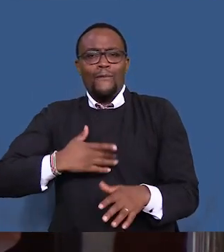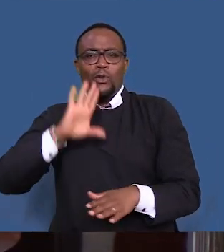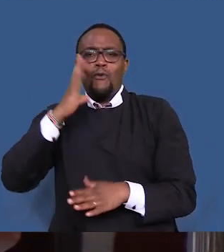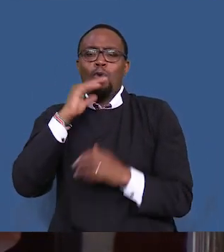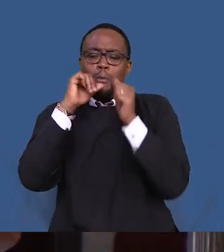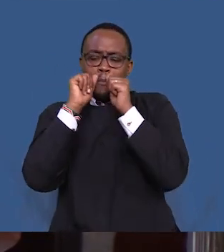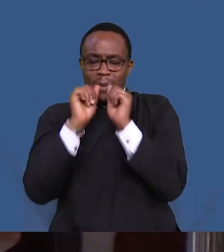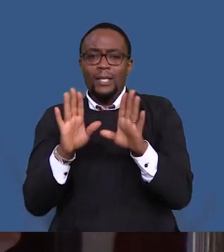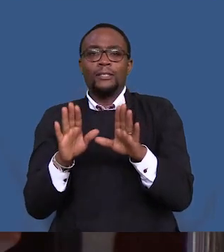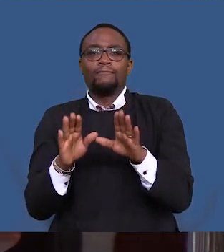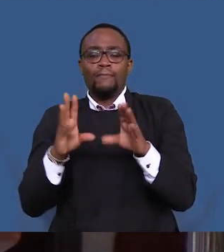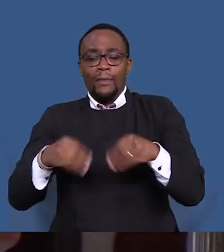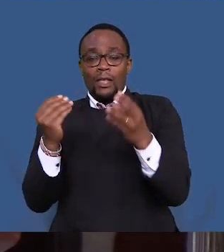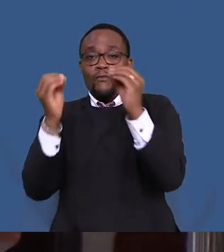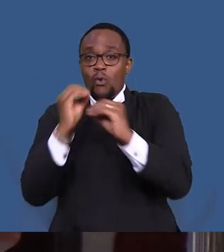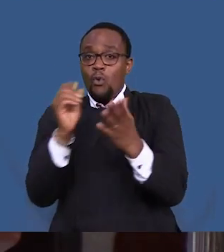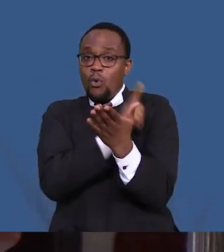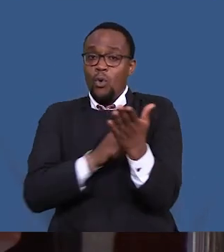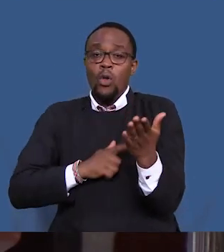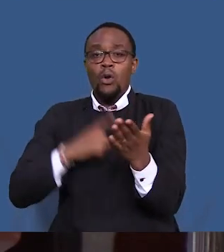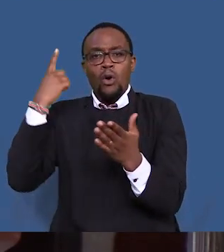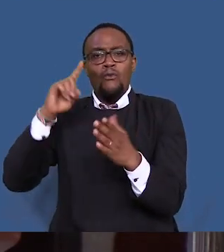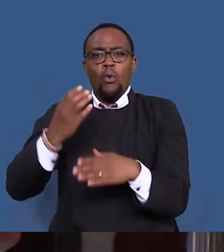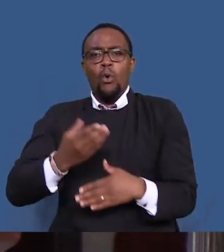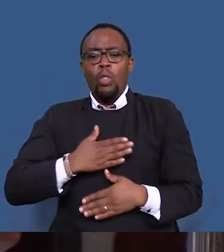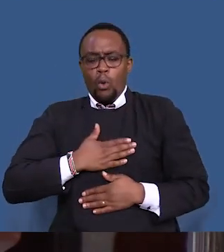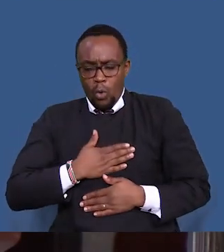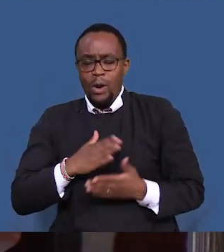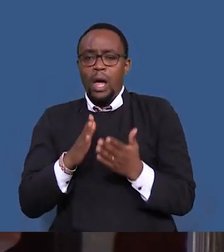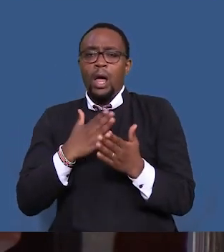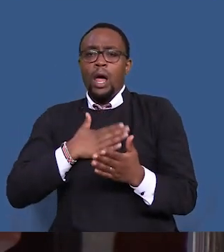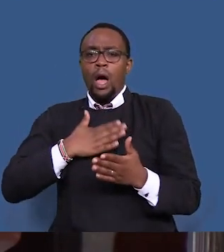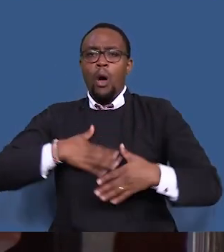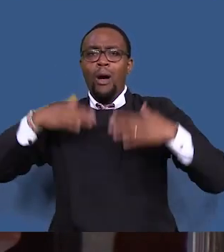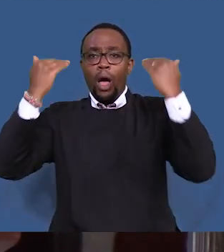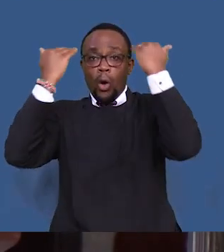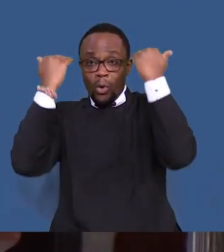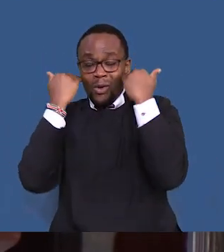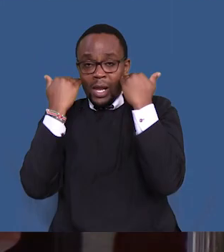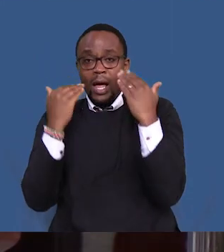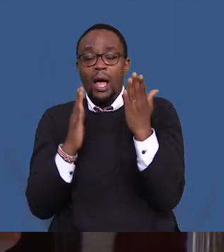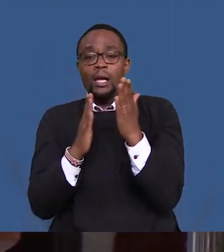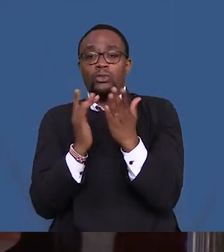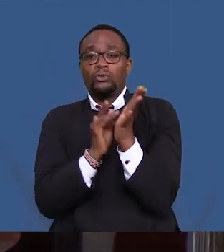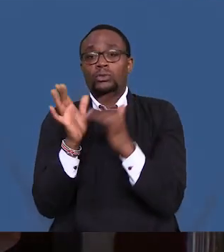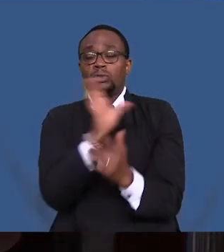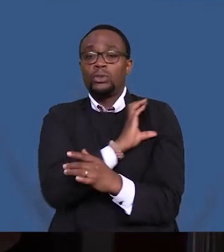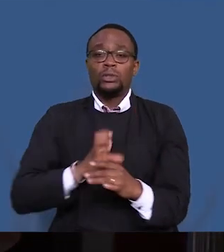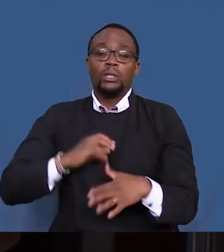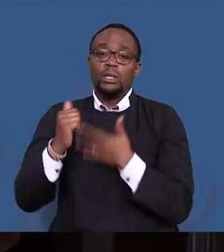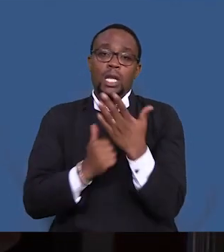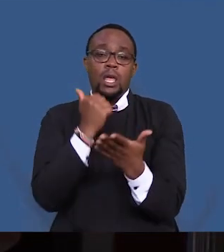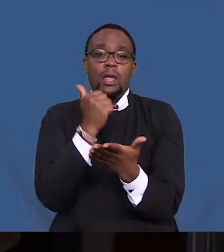blessing. Grant this, O Lord, for the honor of our advocate and mediator, Jesus